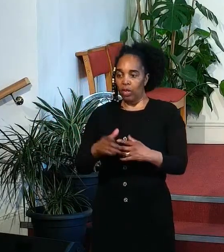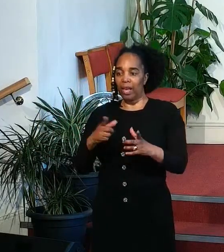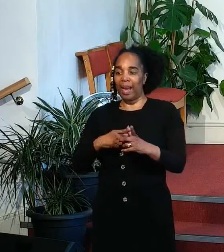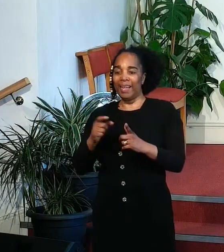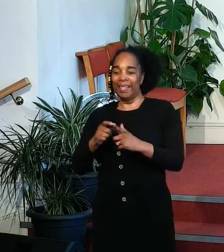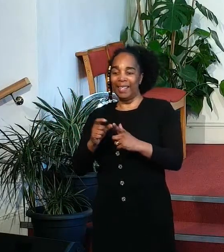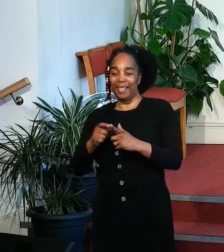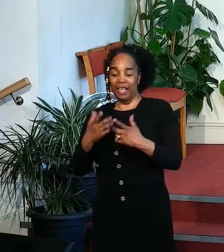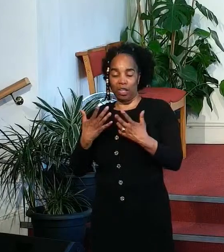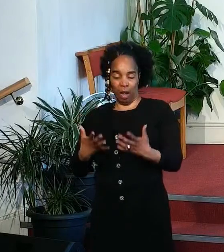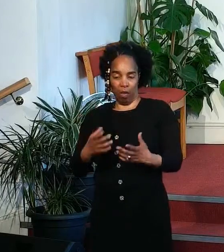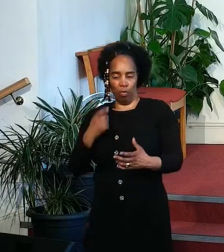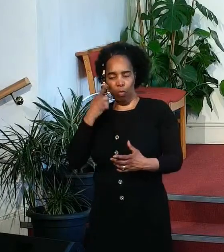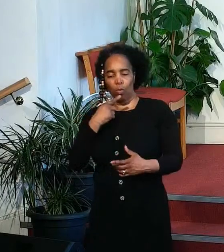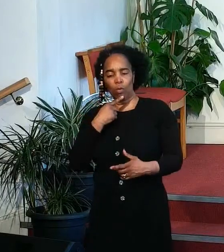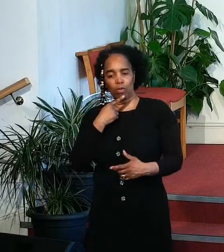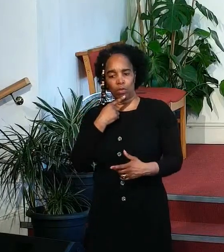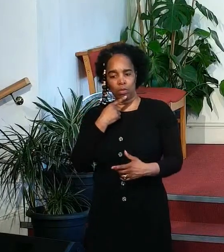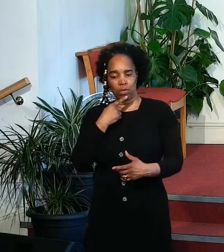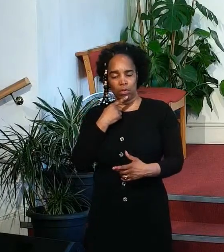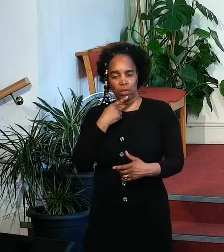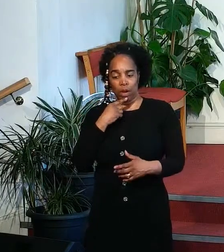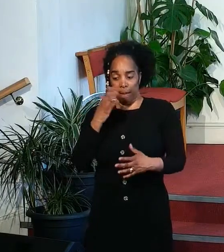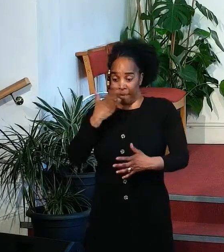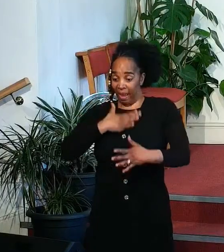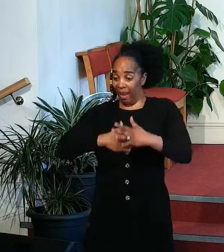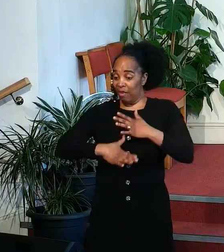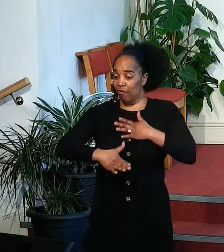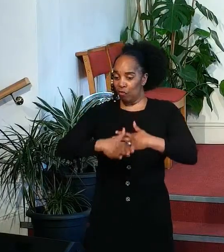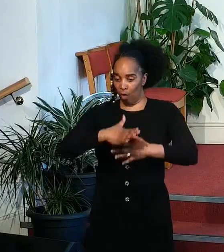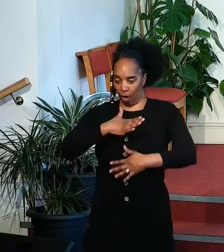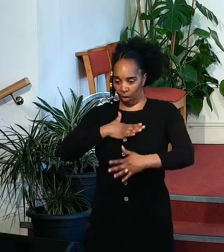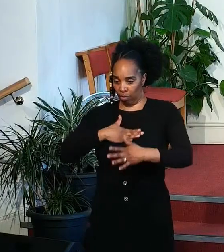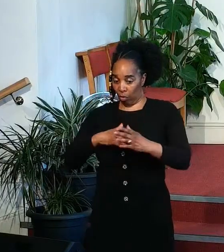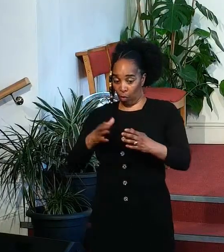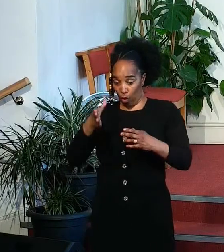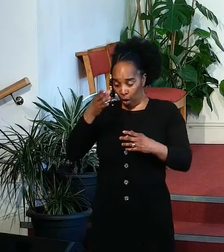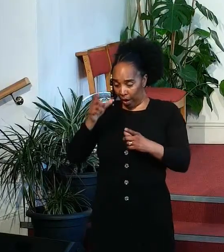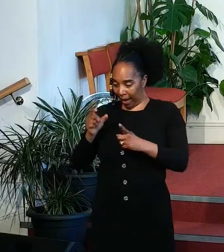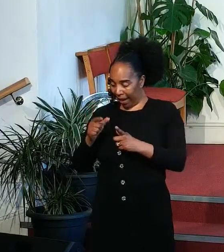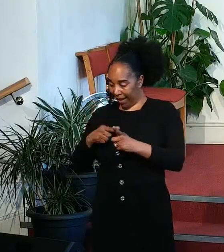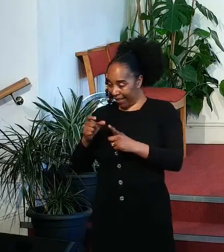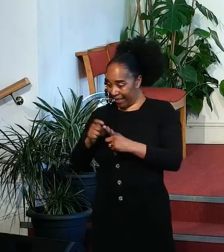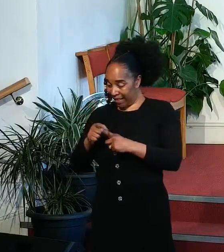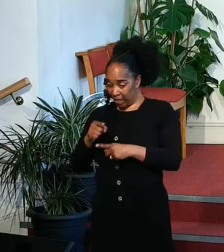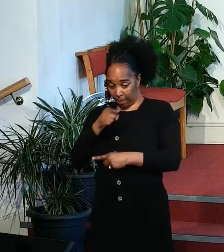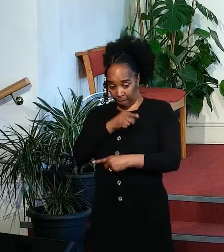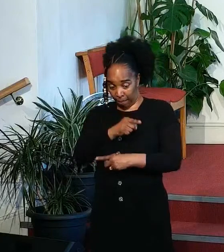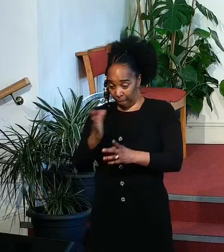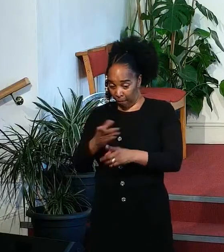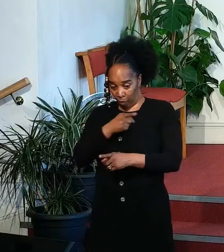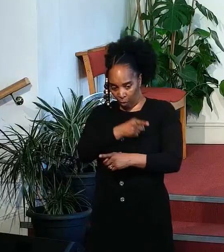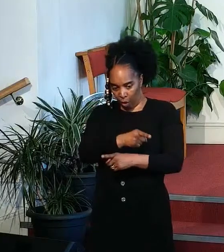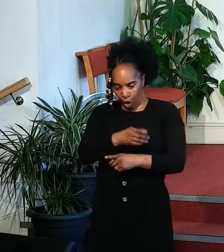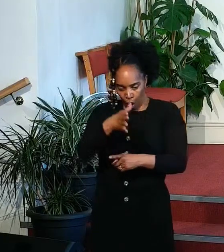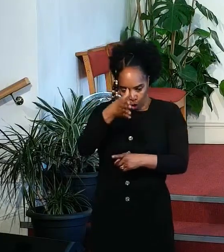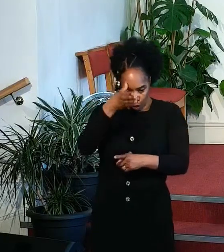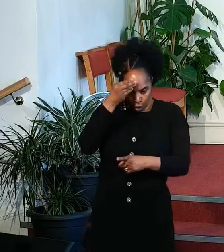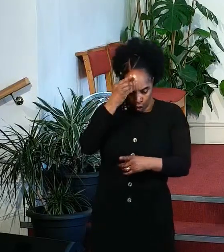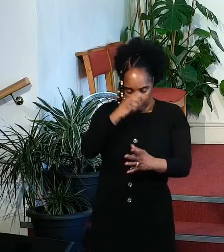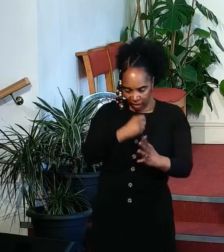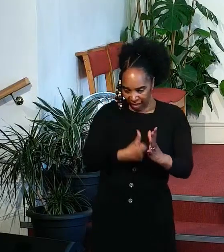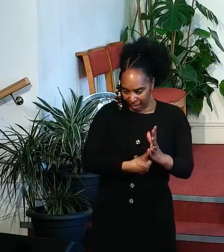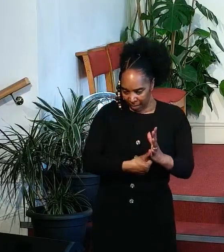ADHD. It's now considered a behavioral issue because through negative